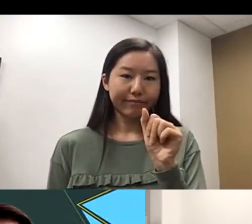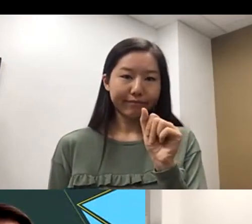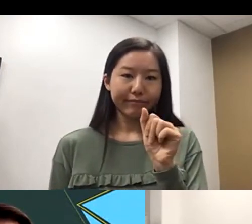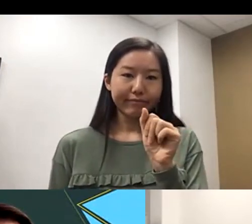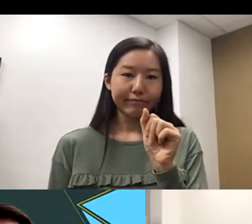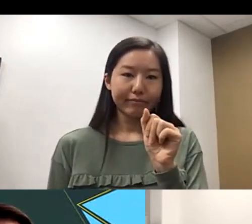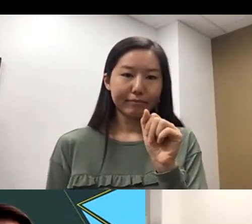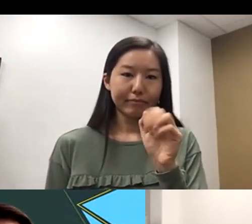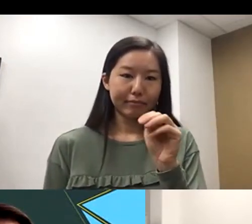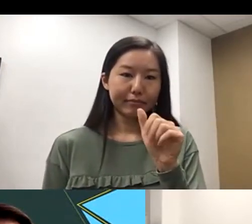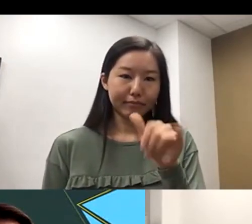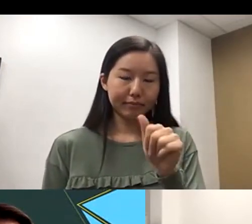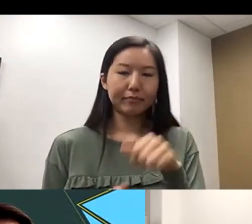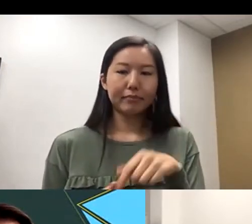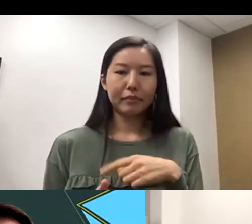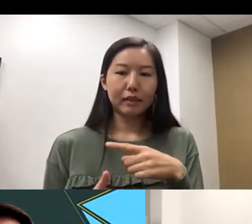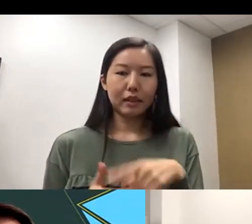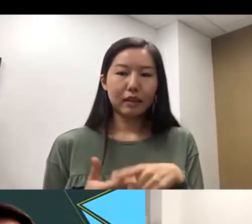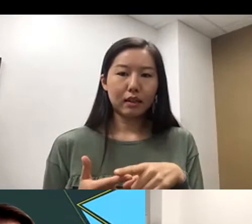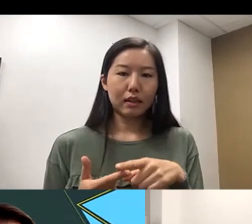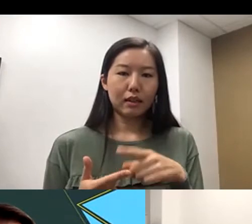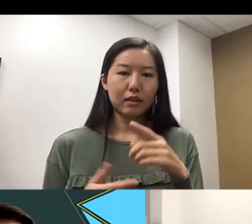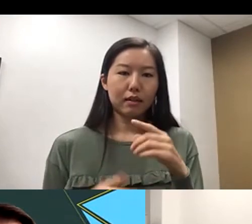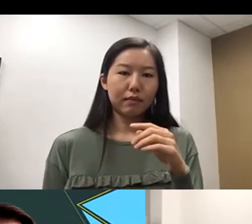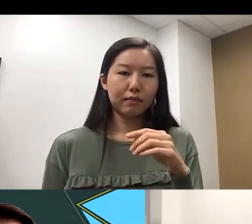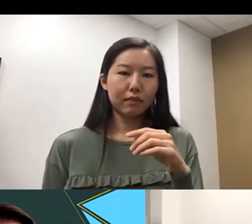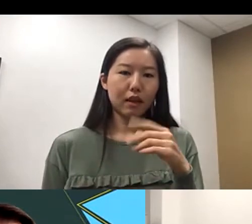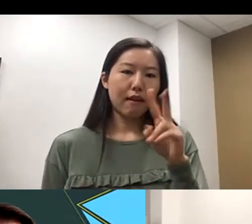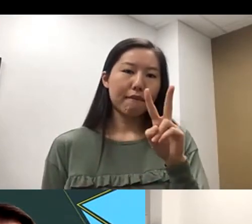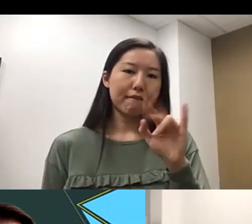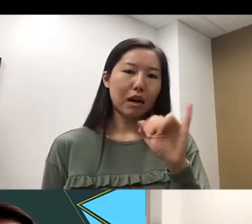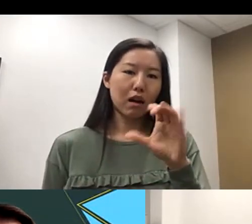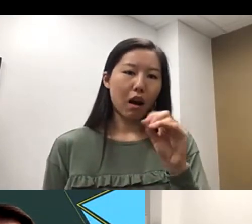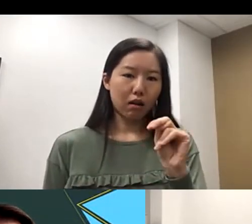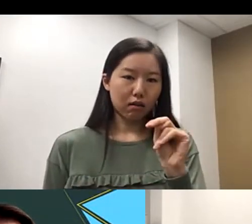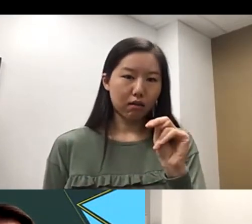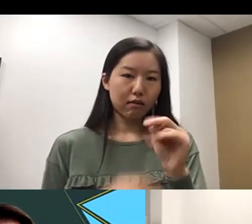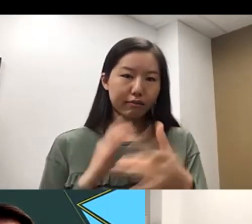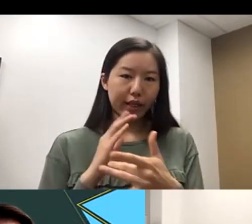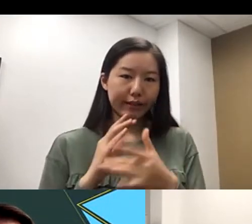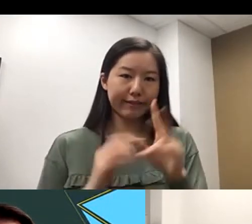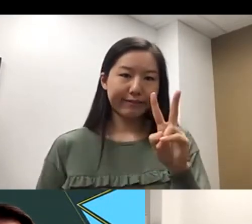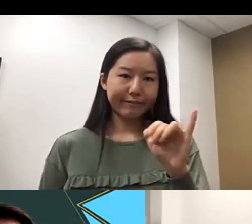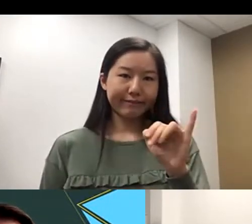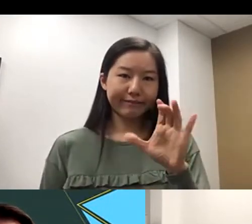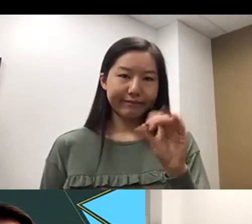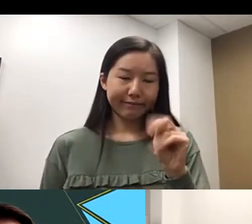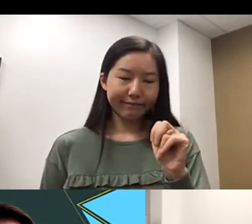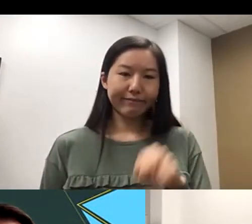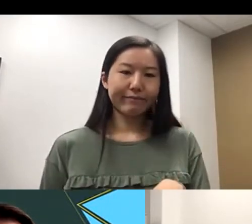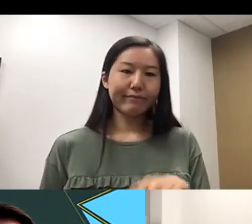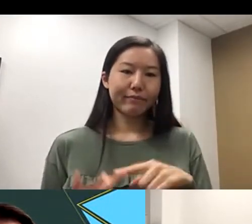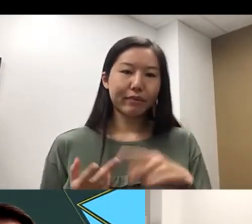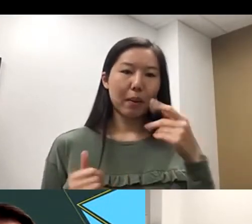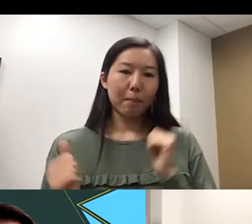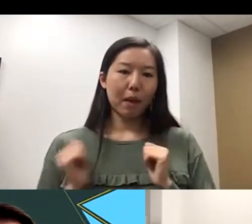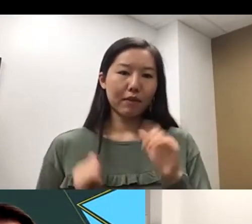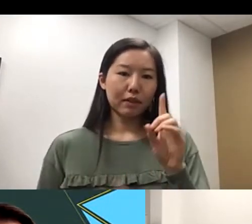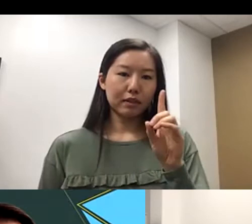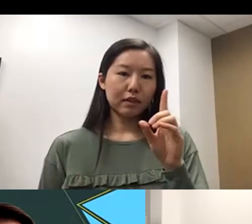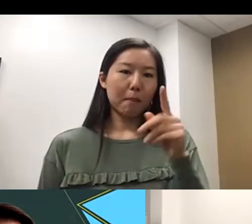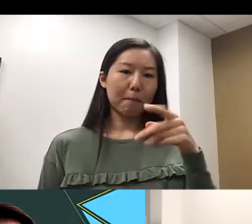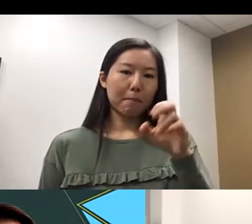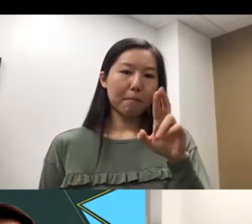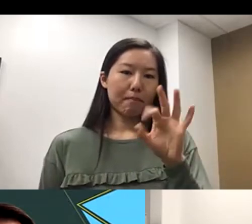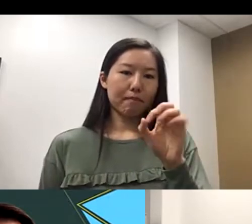And we used Maya. That was the software program that we used. And Vicon technology.